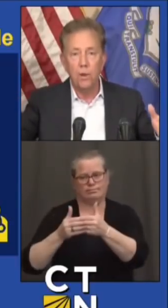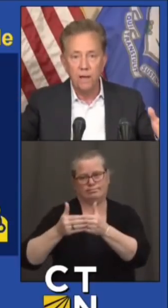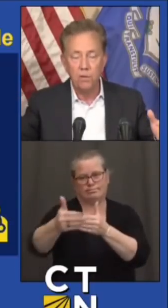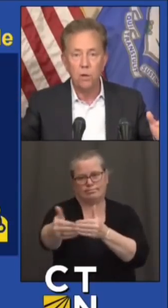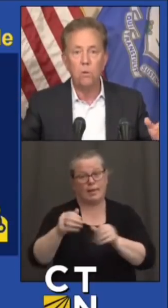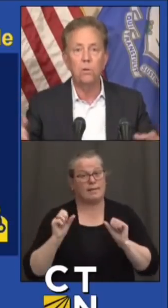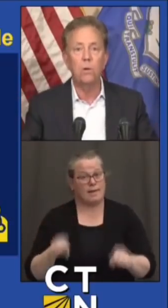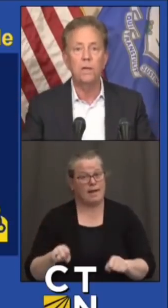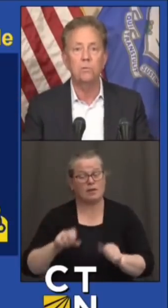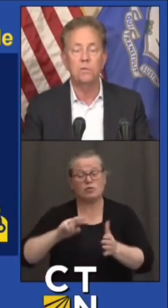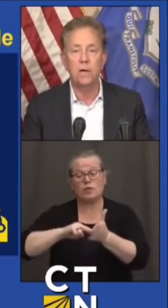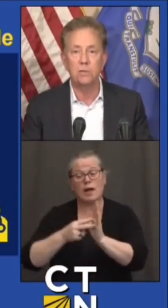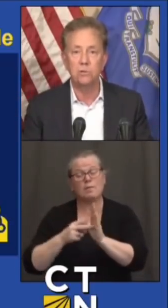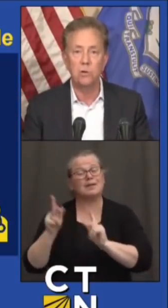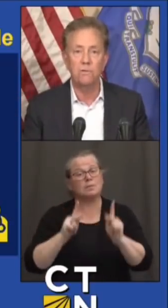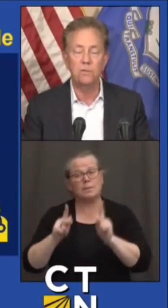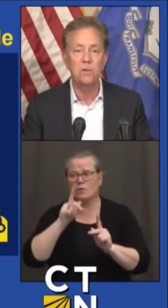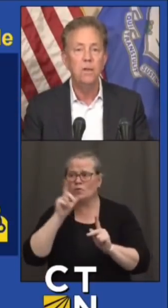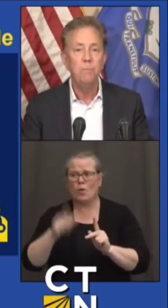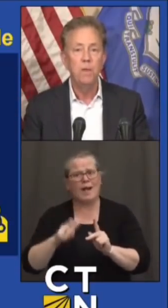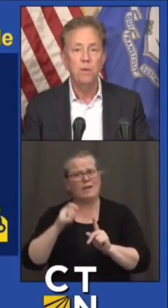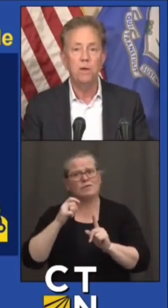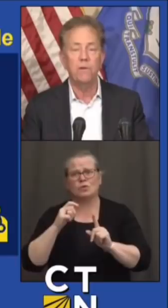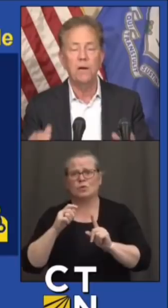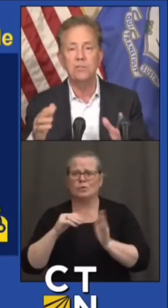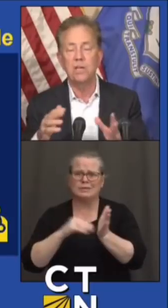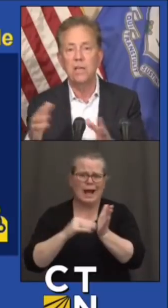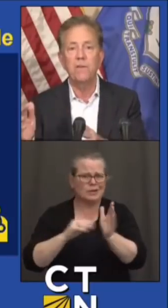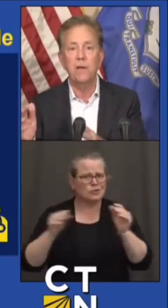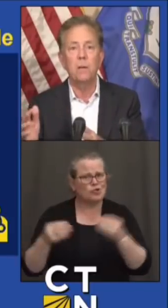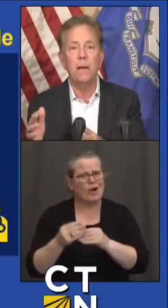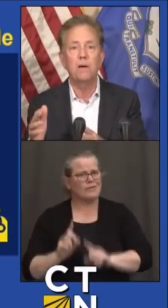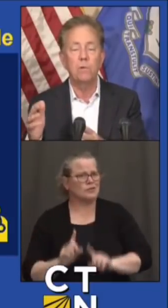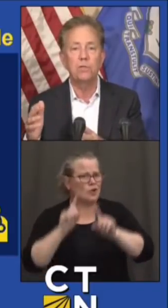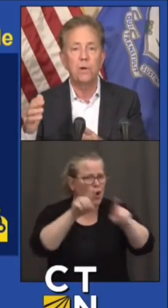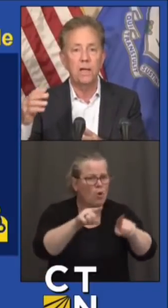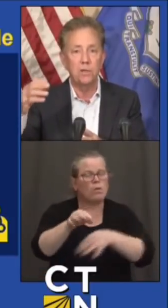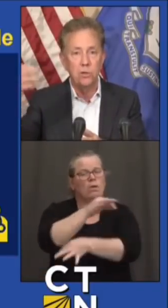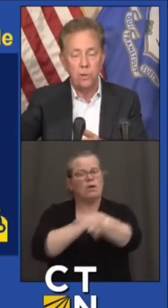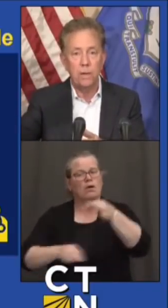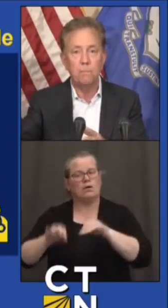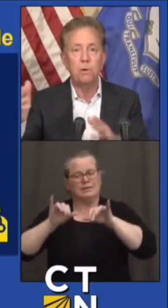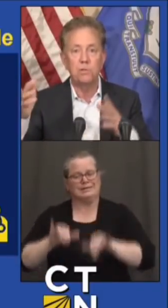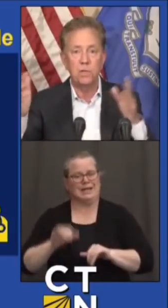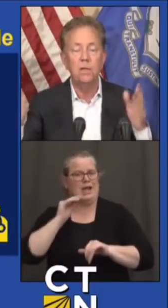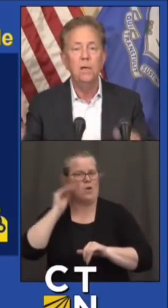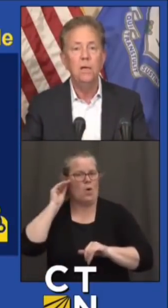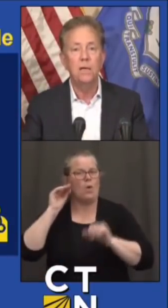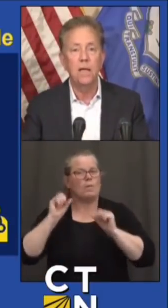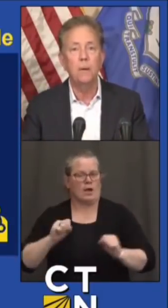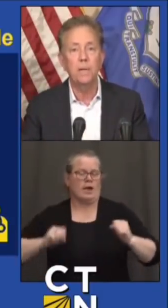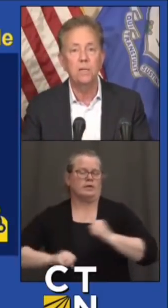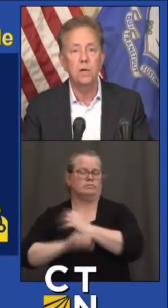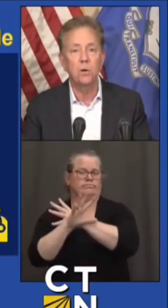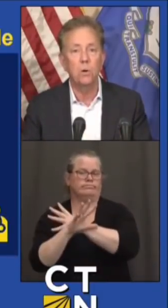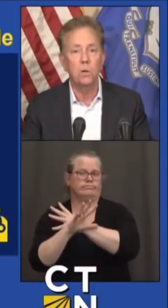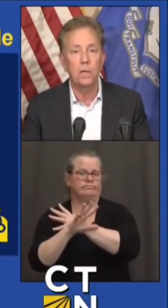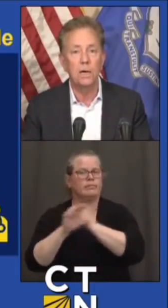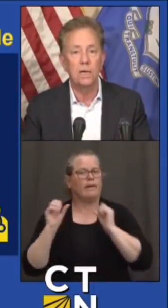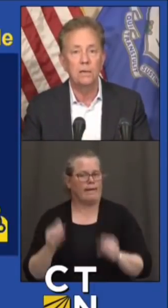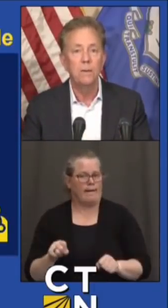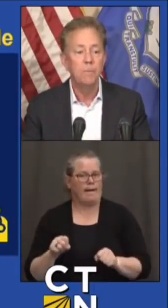that don't have to go all the way to a doctor's office. You can find a significant amount of what you had to do in person can now be